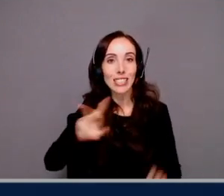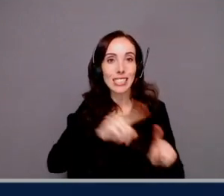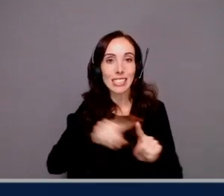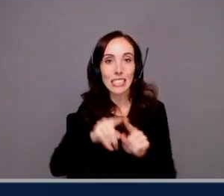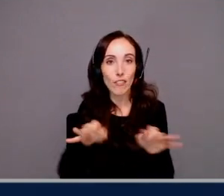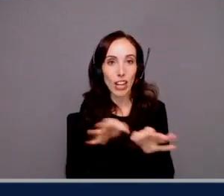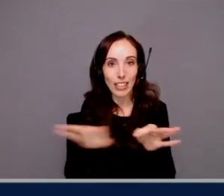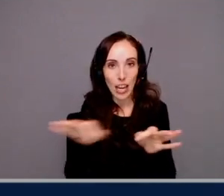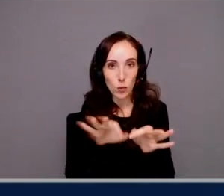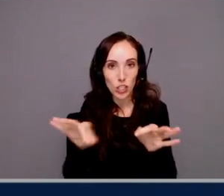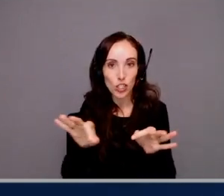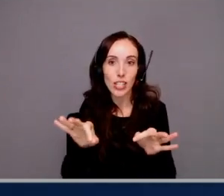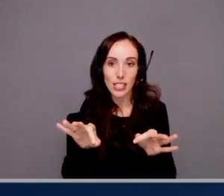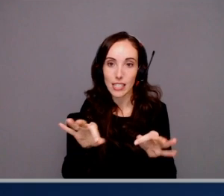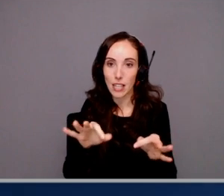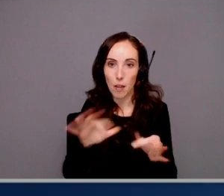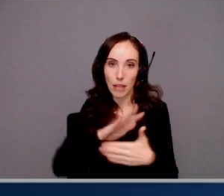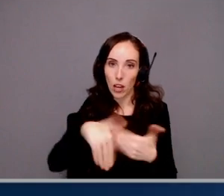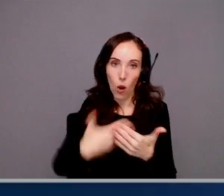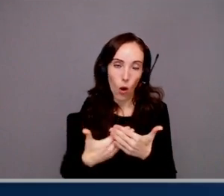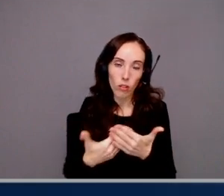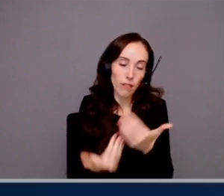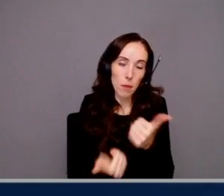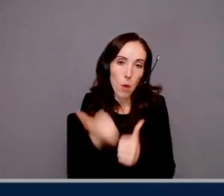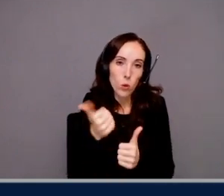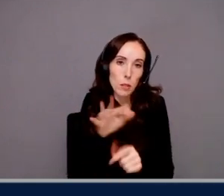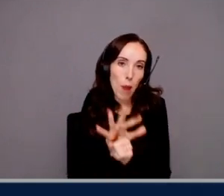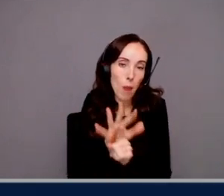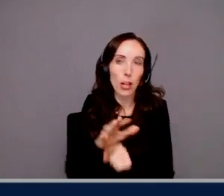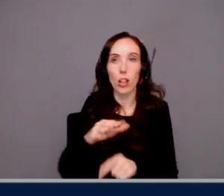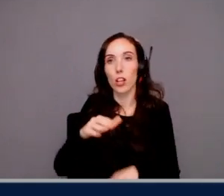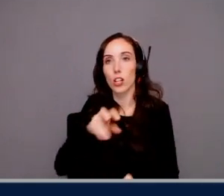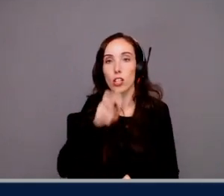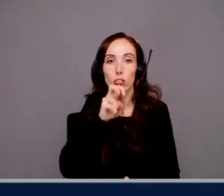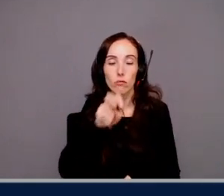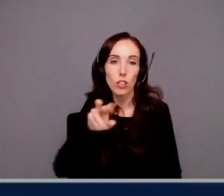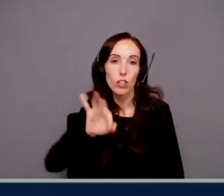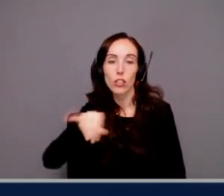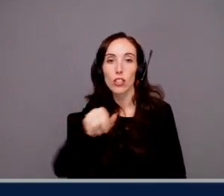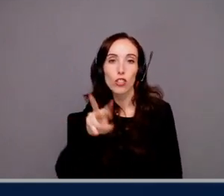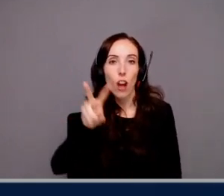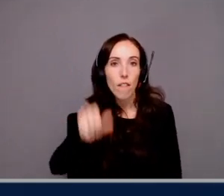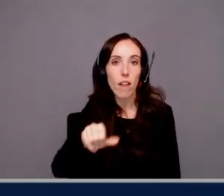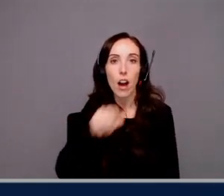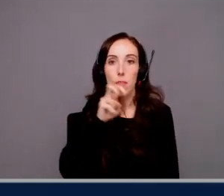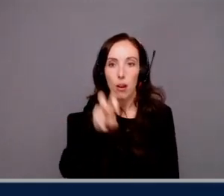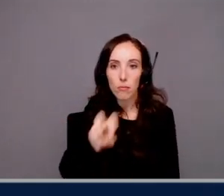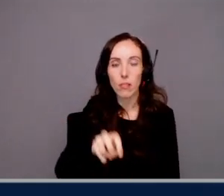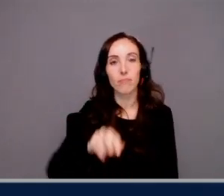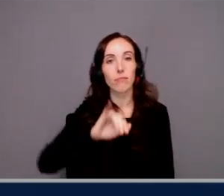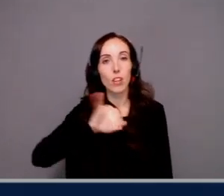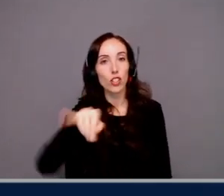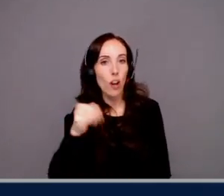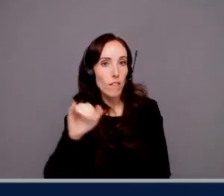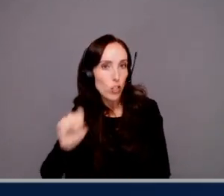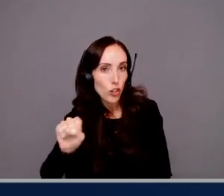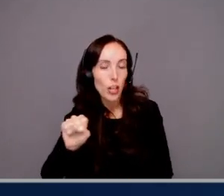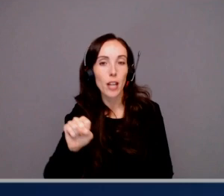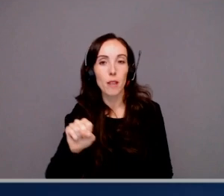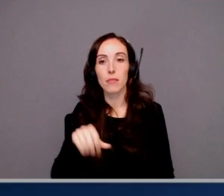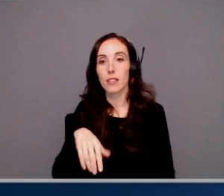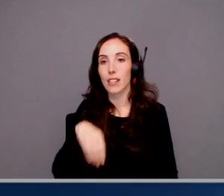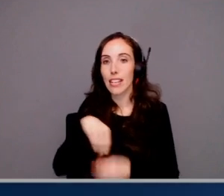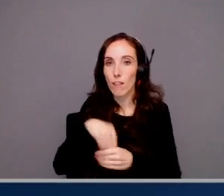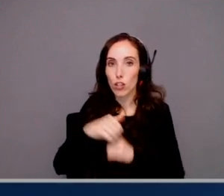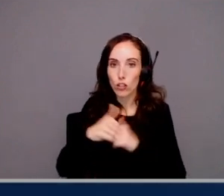including all the most popular ones like Java, Python, TypeScript, JavaScript, and infrastructure as code